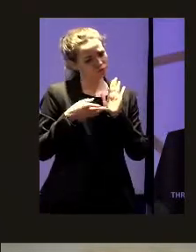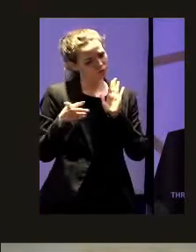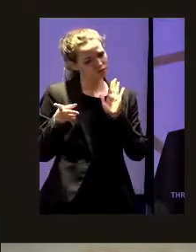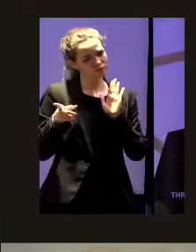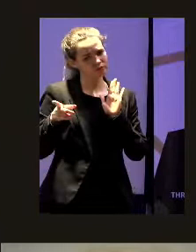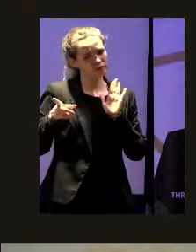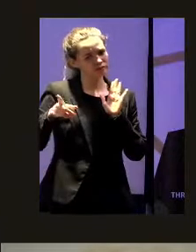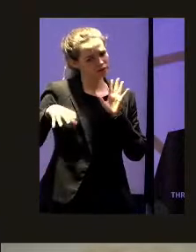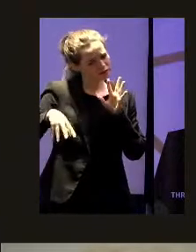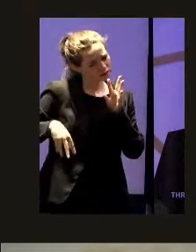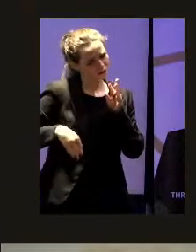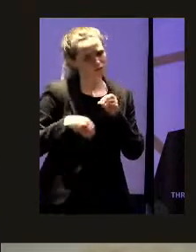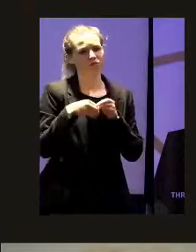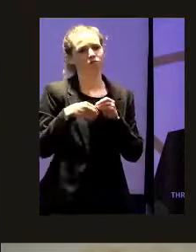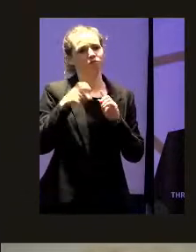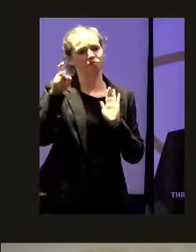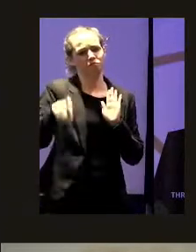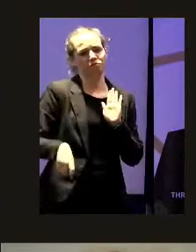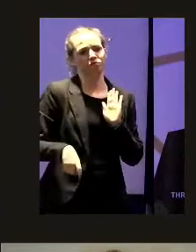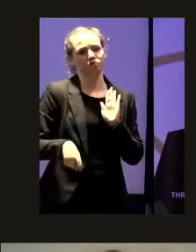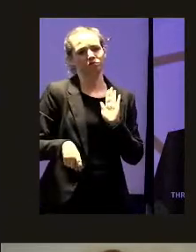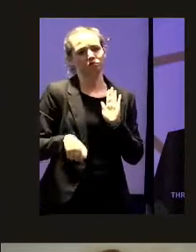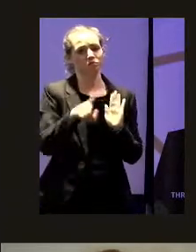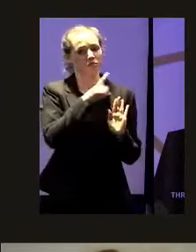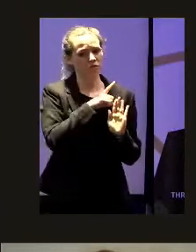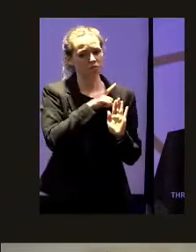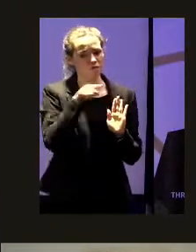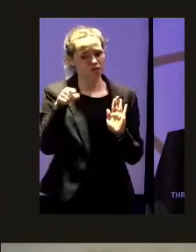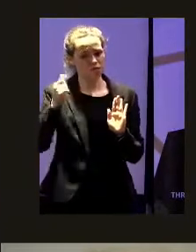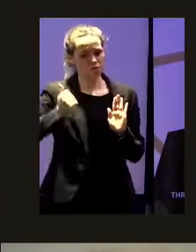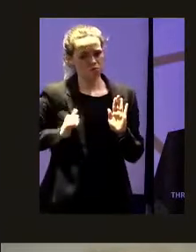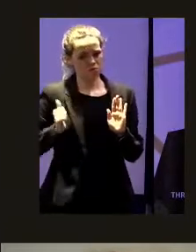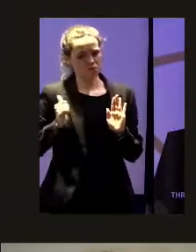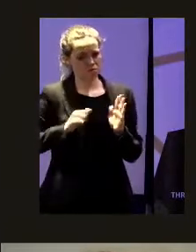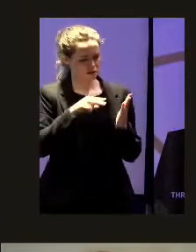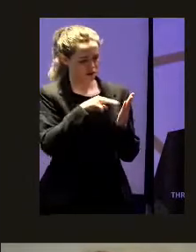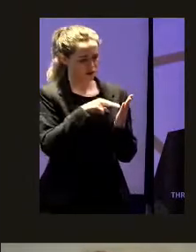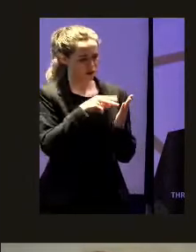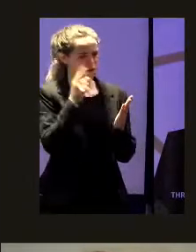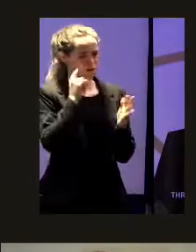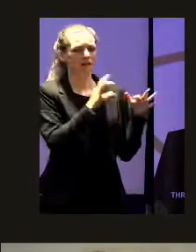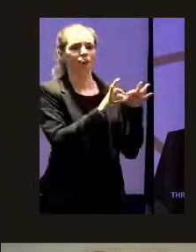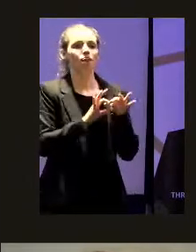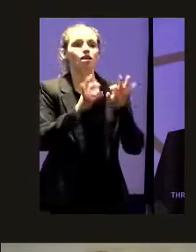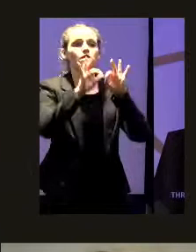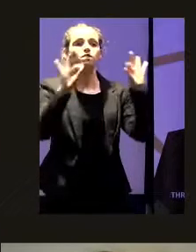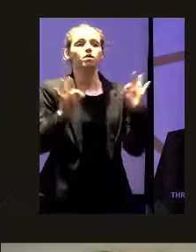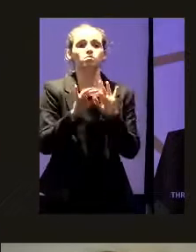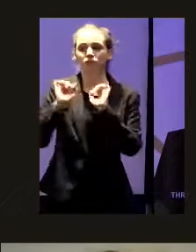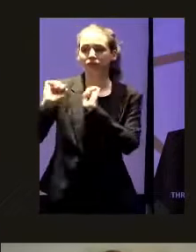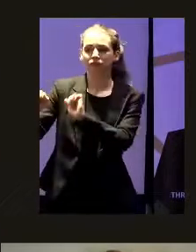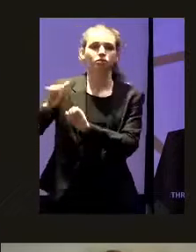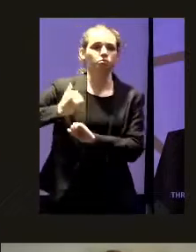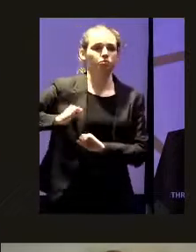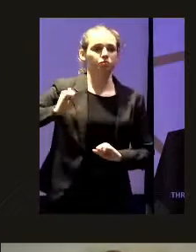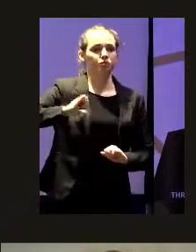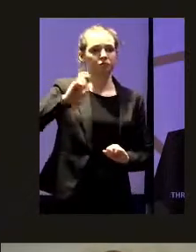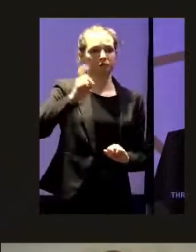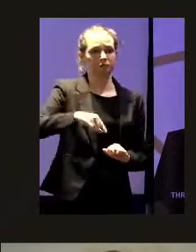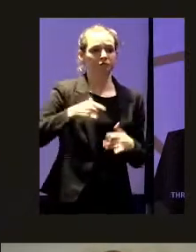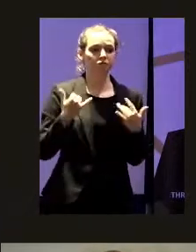the policy framework of municipalities themselves. So it is in that context that we plead